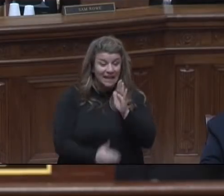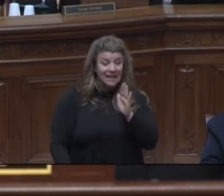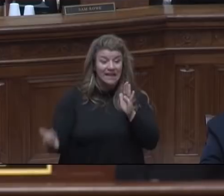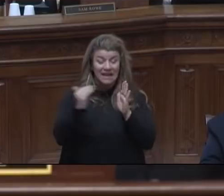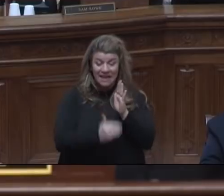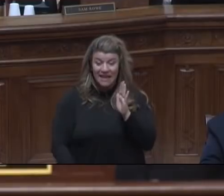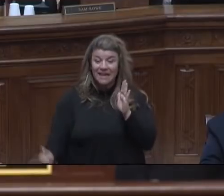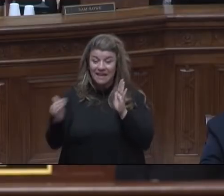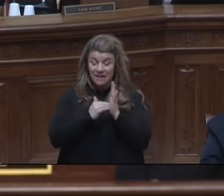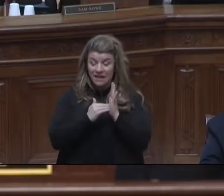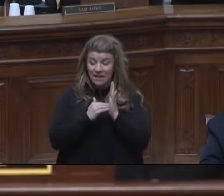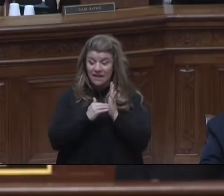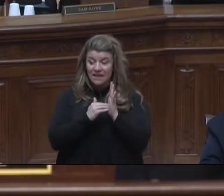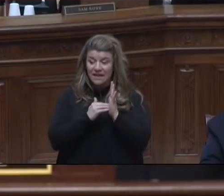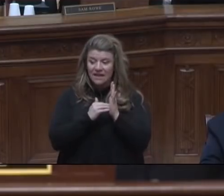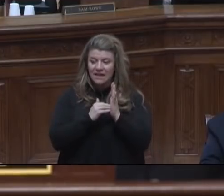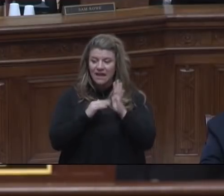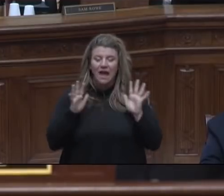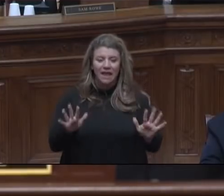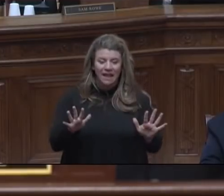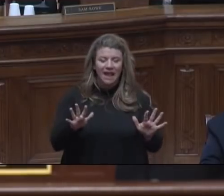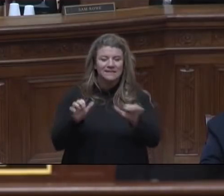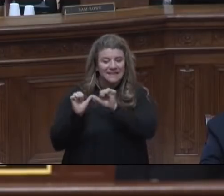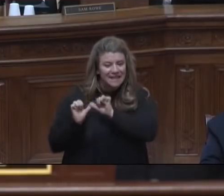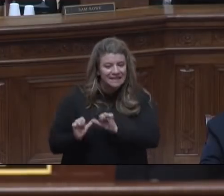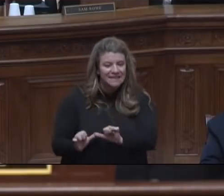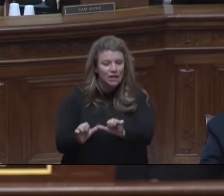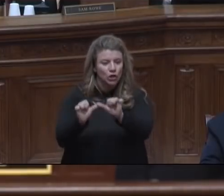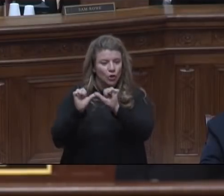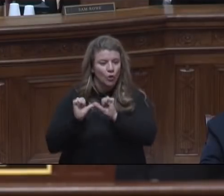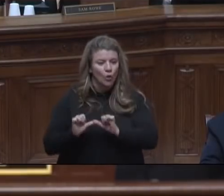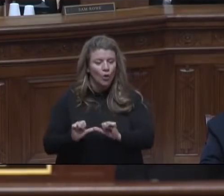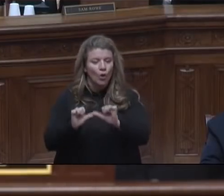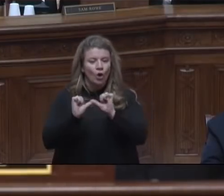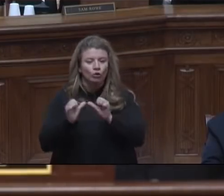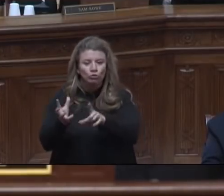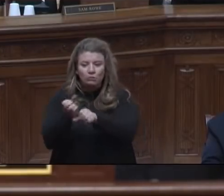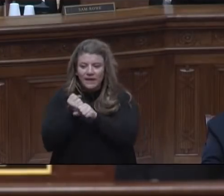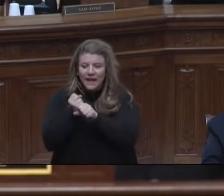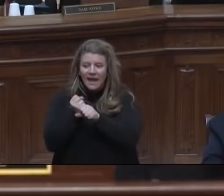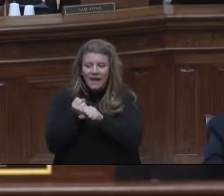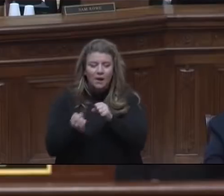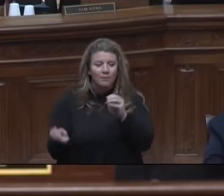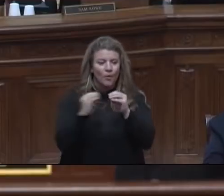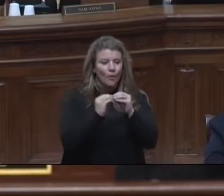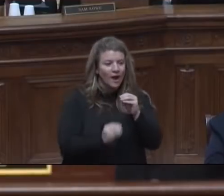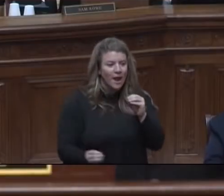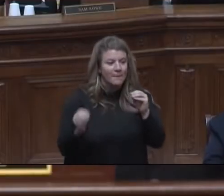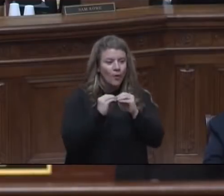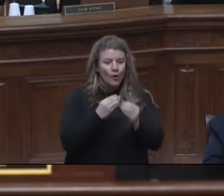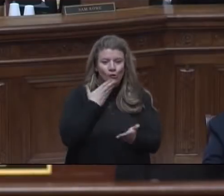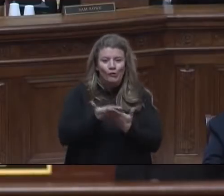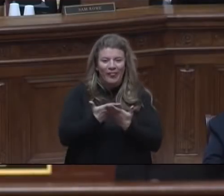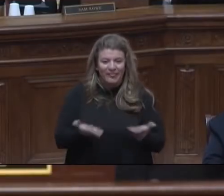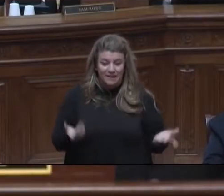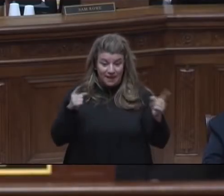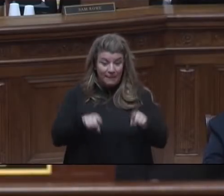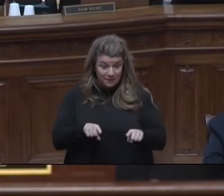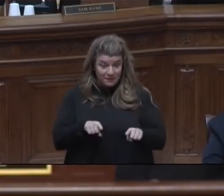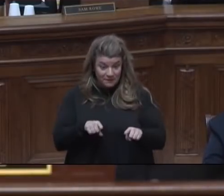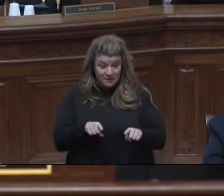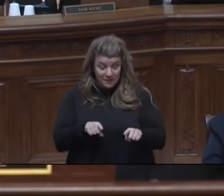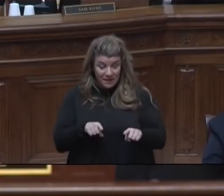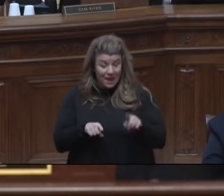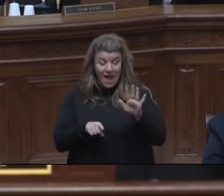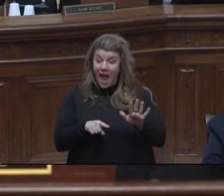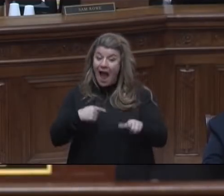over, let's continue to propagate more and more and more good.